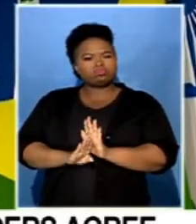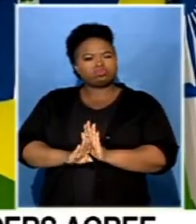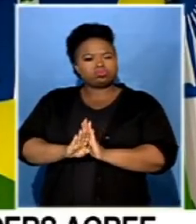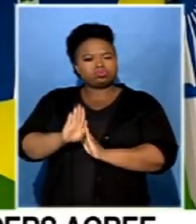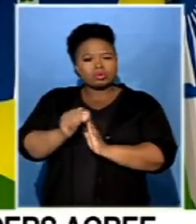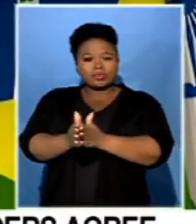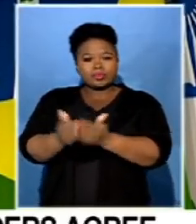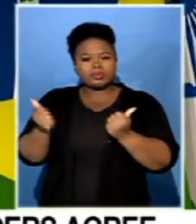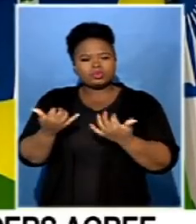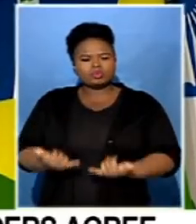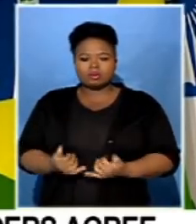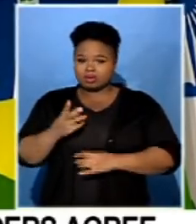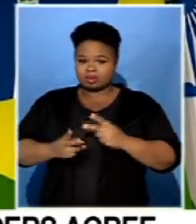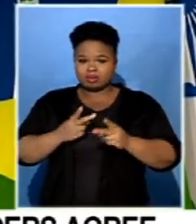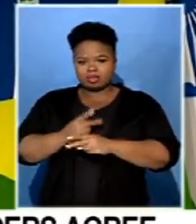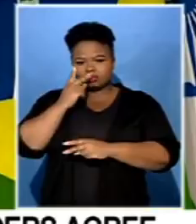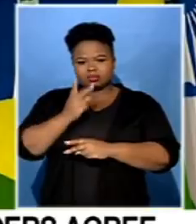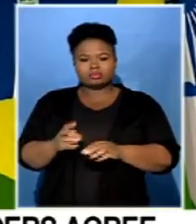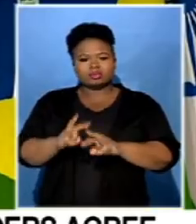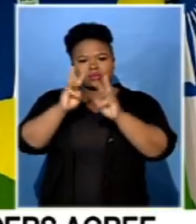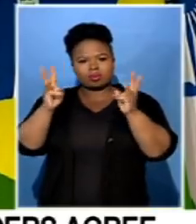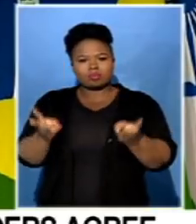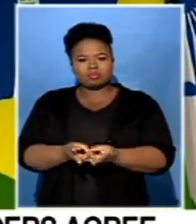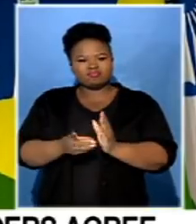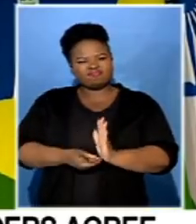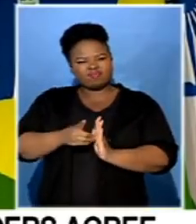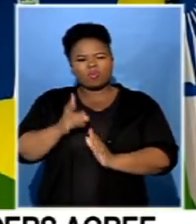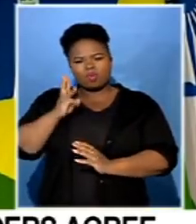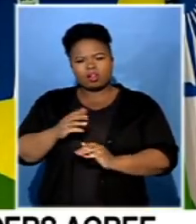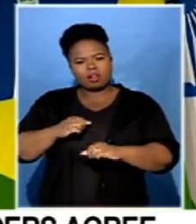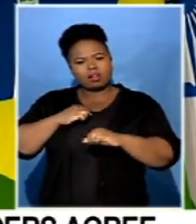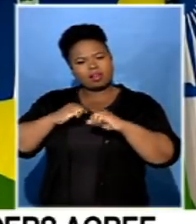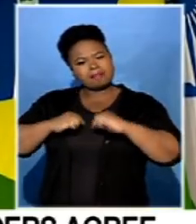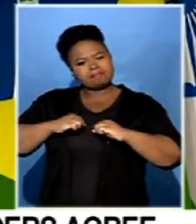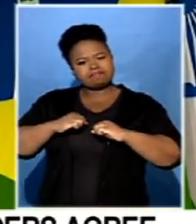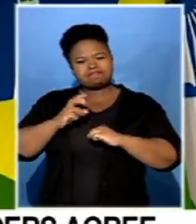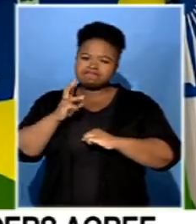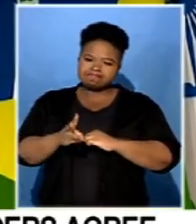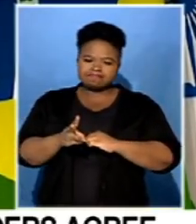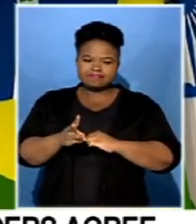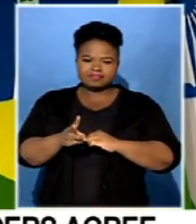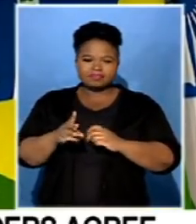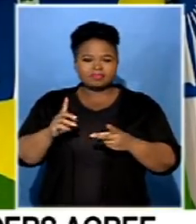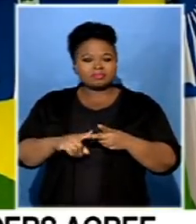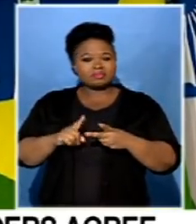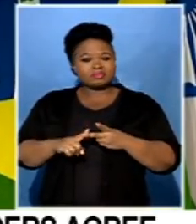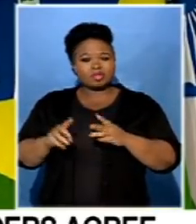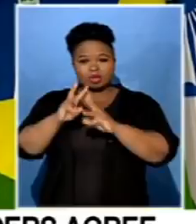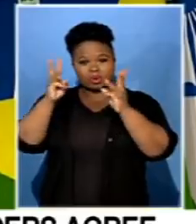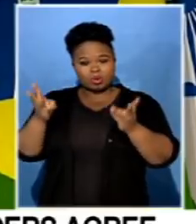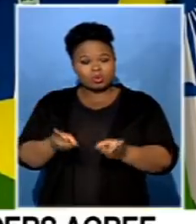and will make global development more balanced, and it will make global